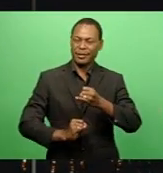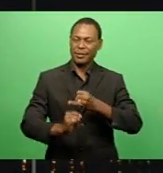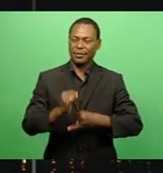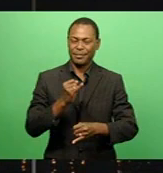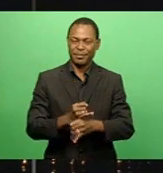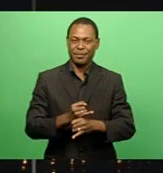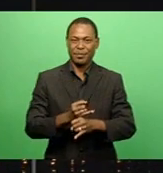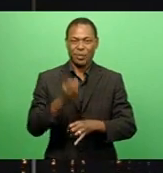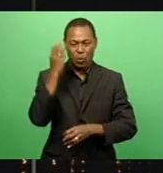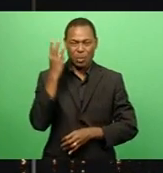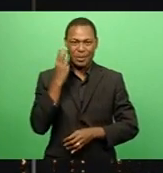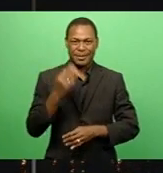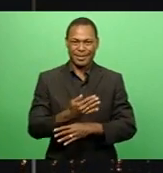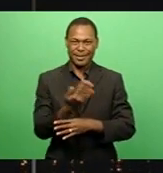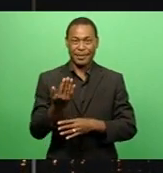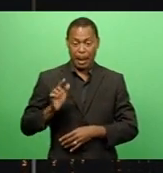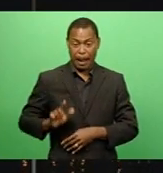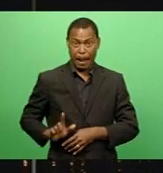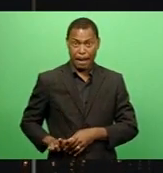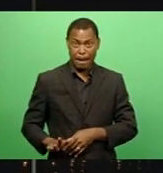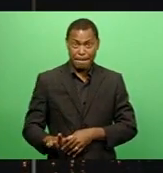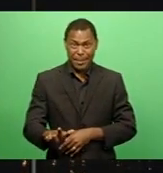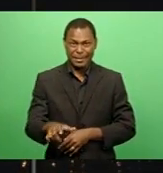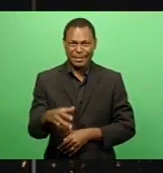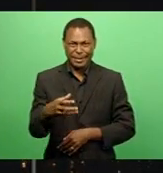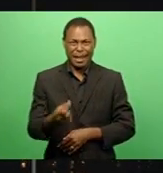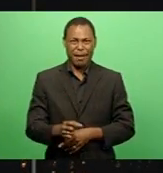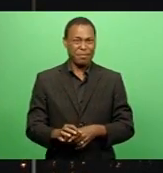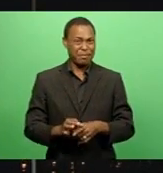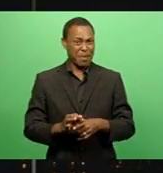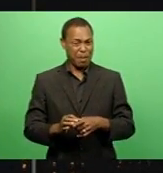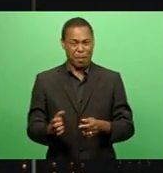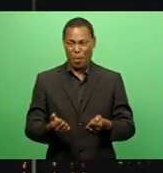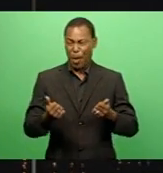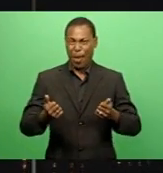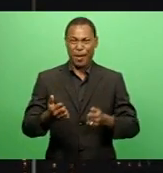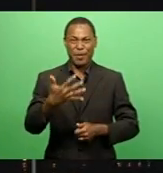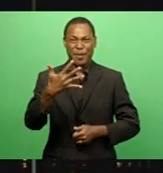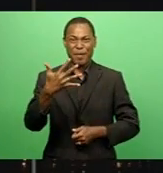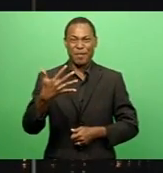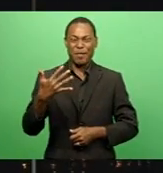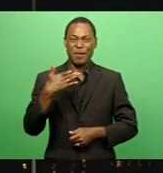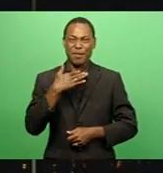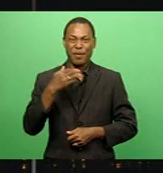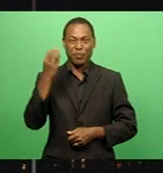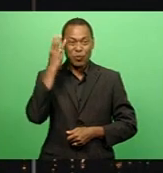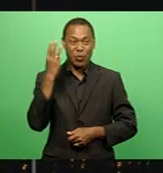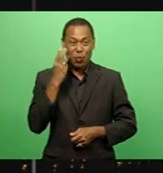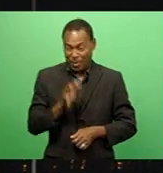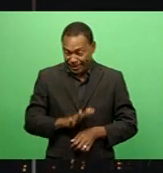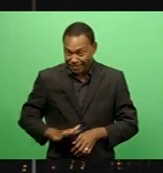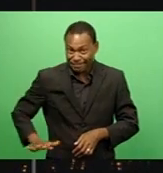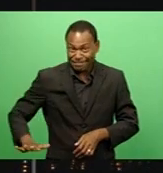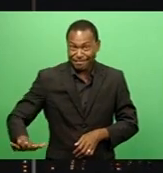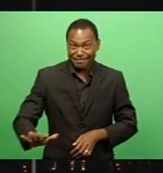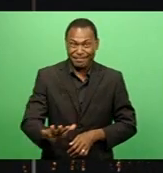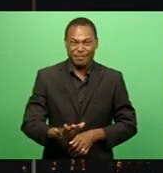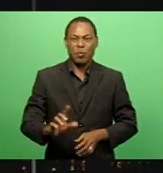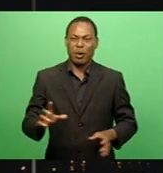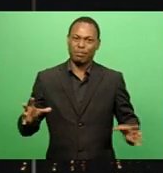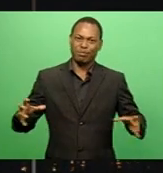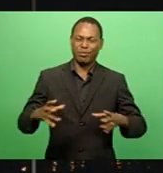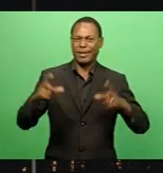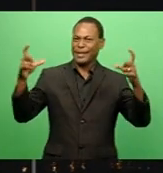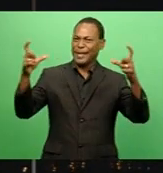yesterday, the Lambasa Civic Centre was a sea of colour as over 500 women from Maduata gathered to celebrate women around the world.